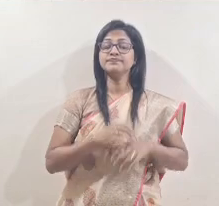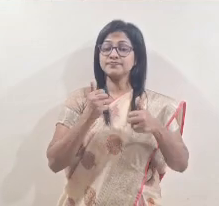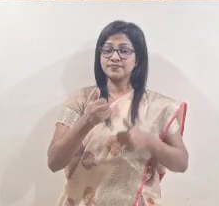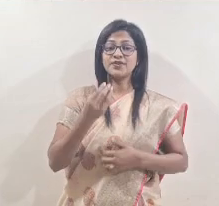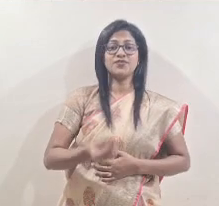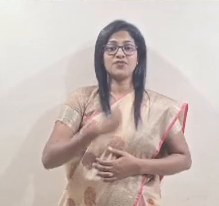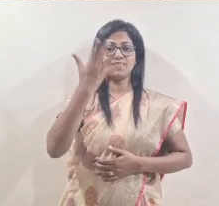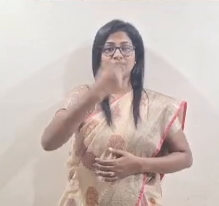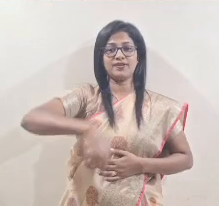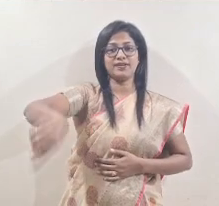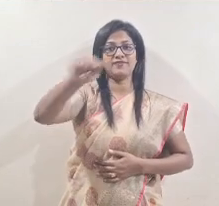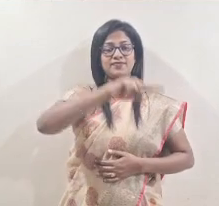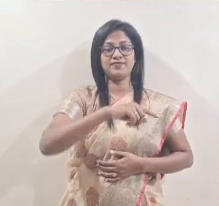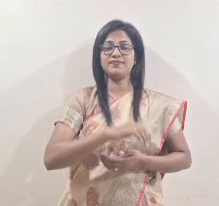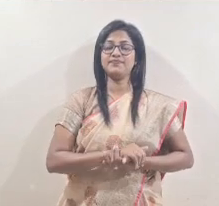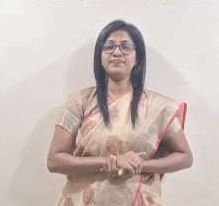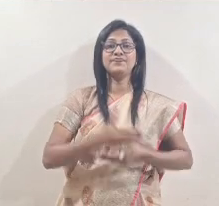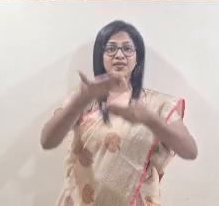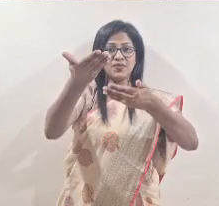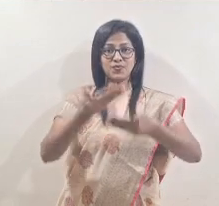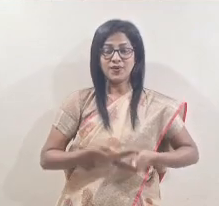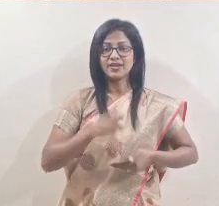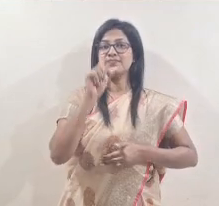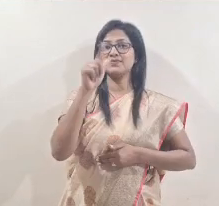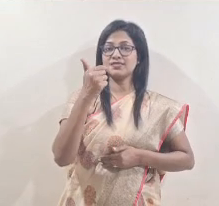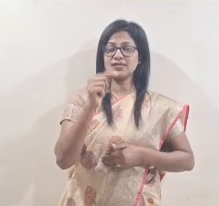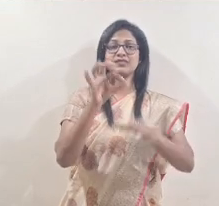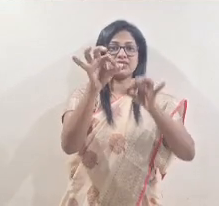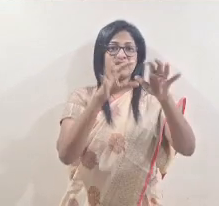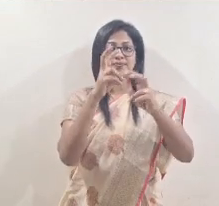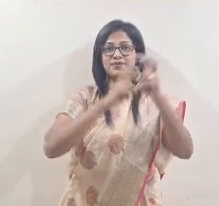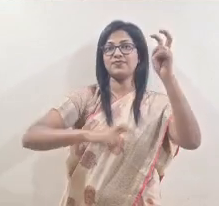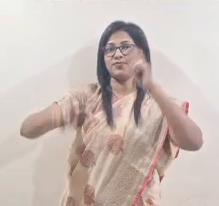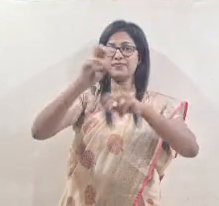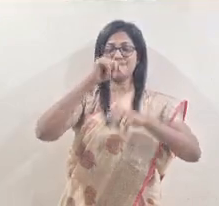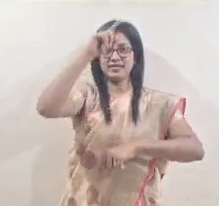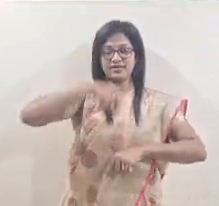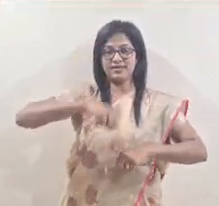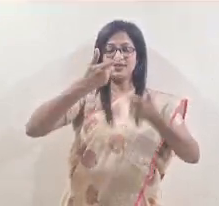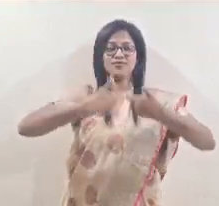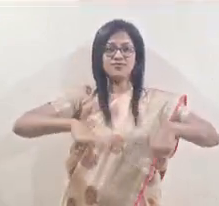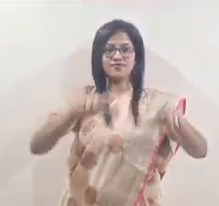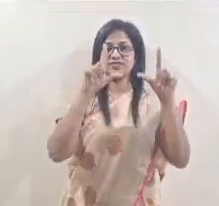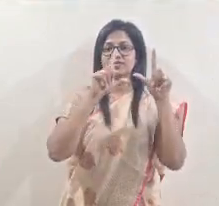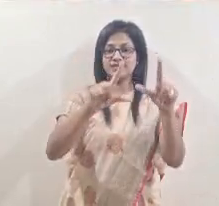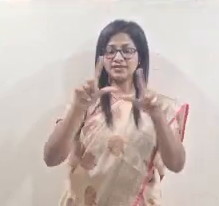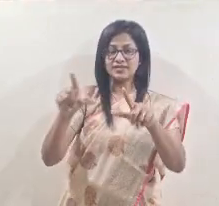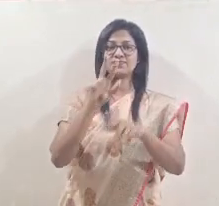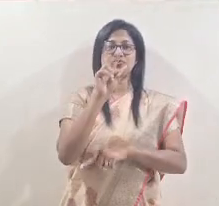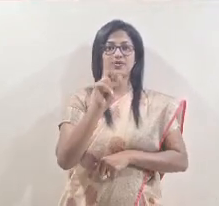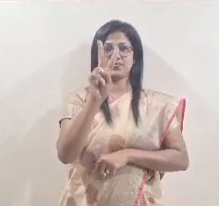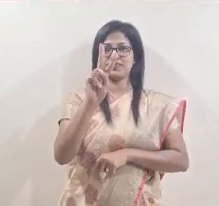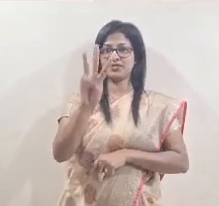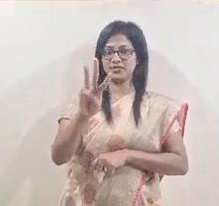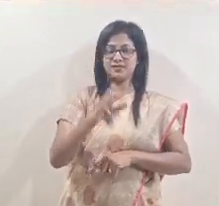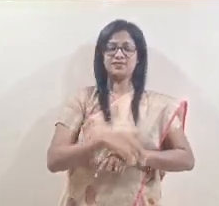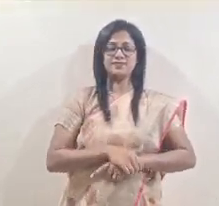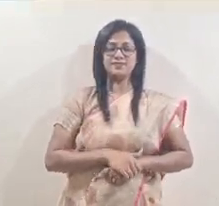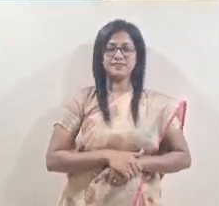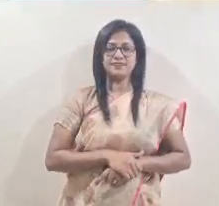Good morning, everyone. Welcome to the 16th Urban Mobility India Conference and Expo 2023.